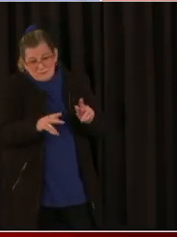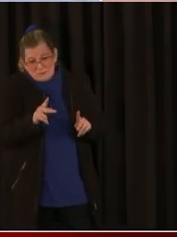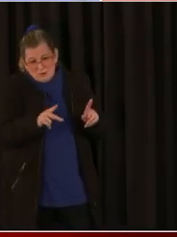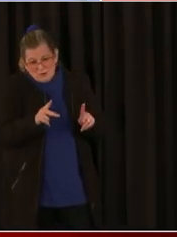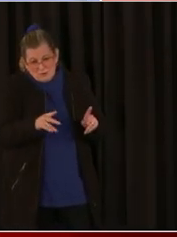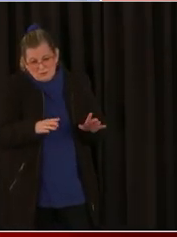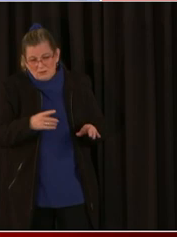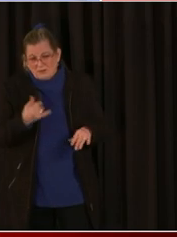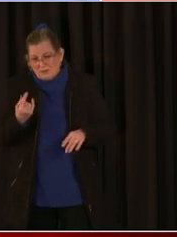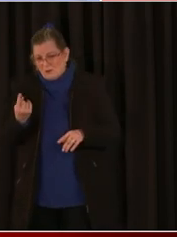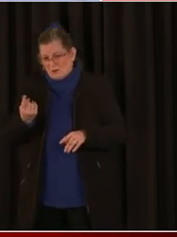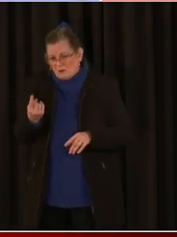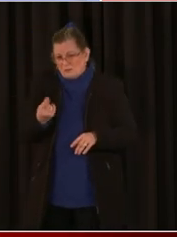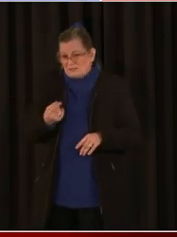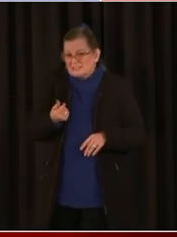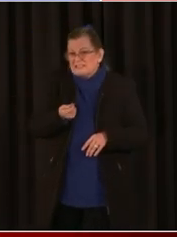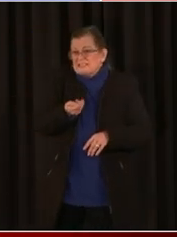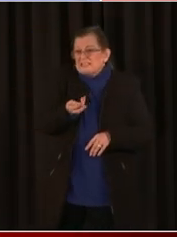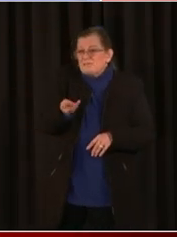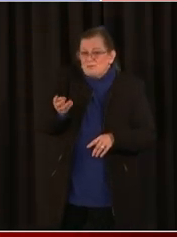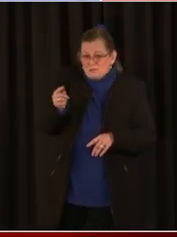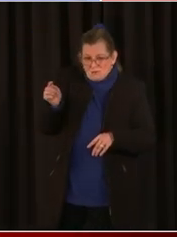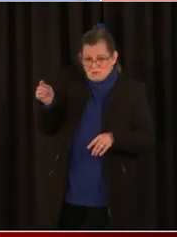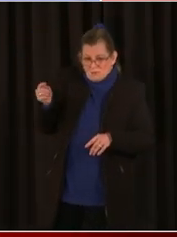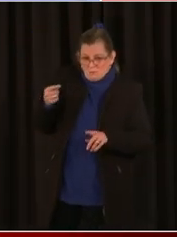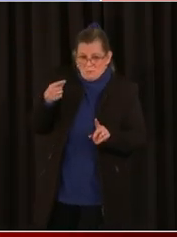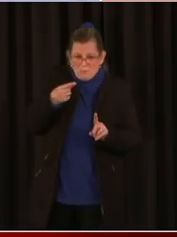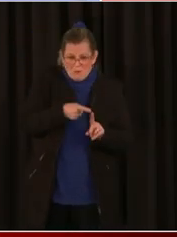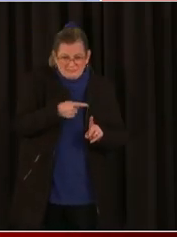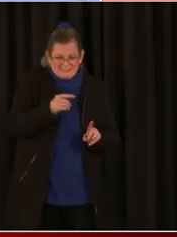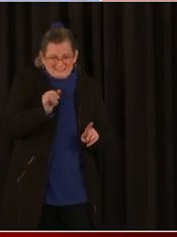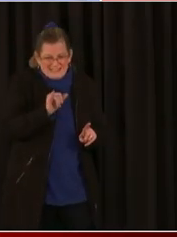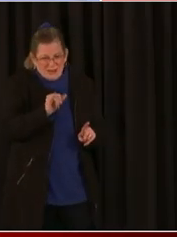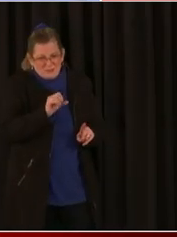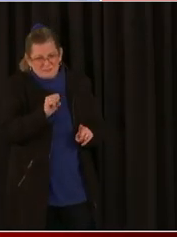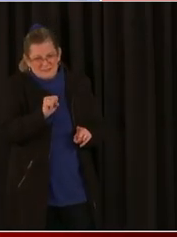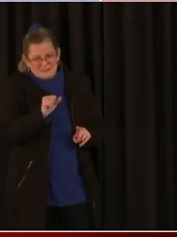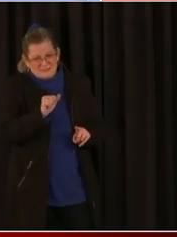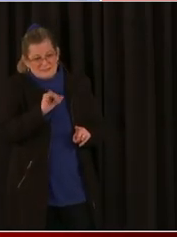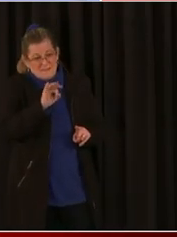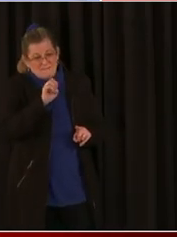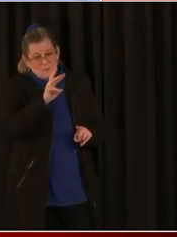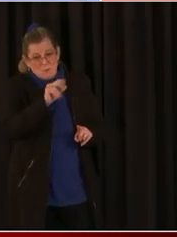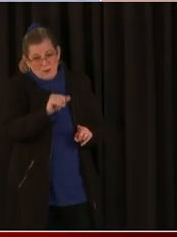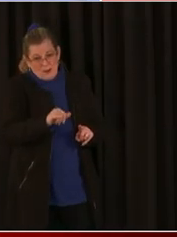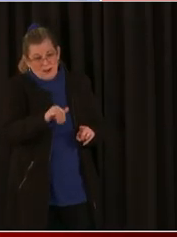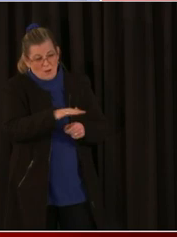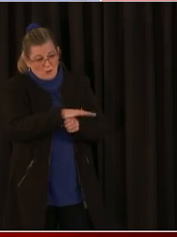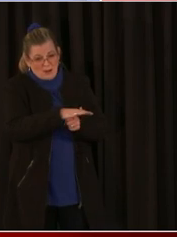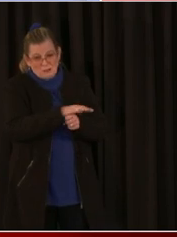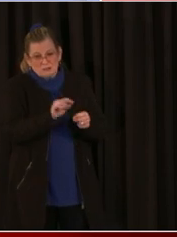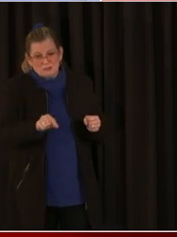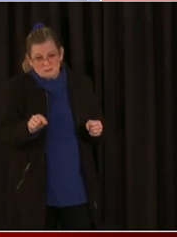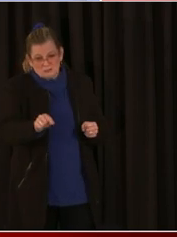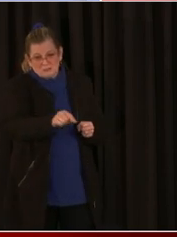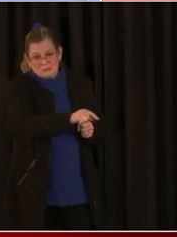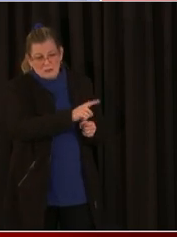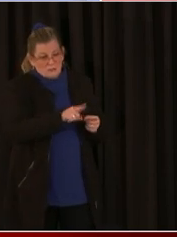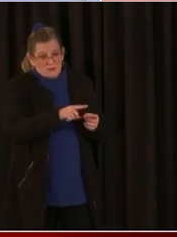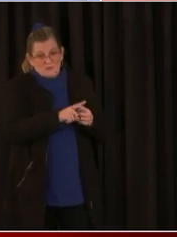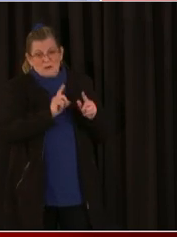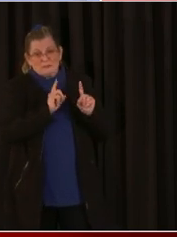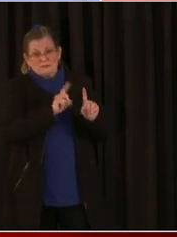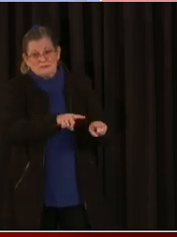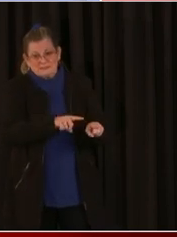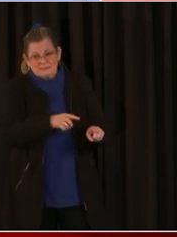in DC. Okay. And several of them point to the same Safeway that they went and got their first, and they got a CDC card, they say, that